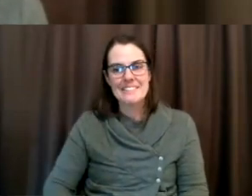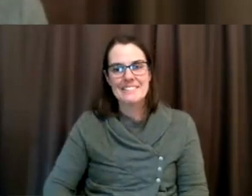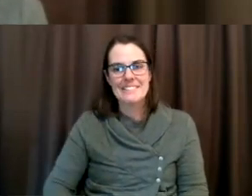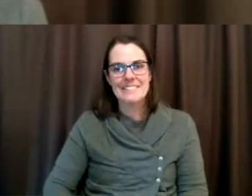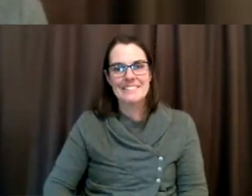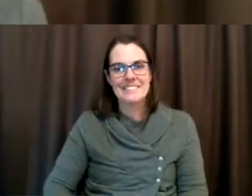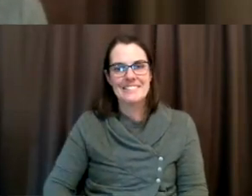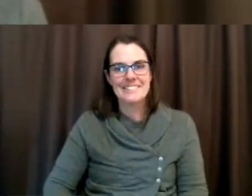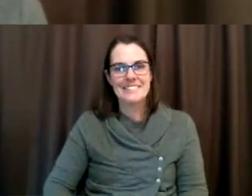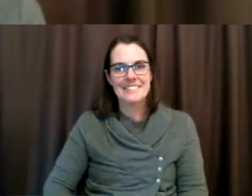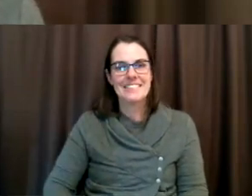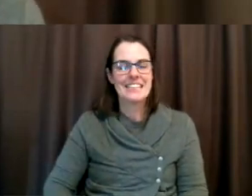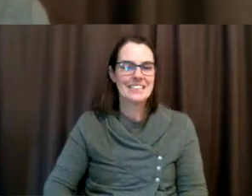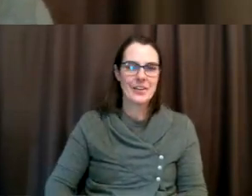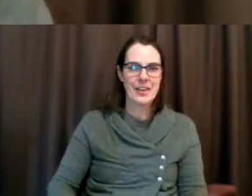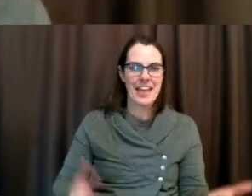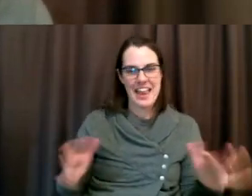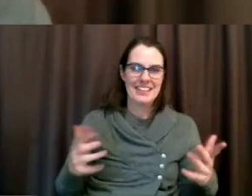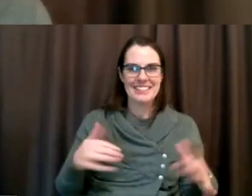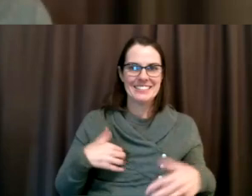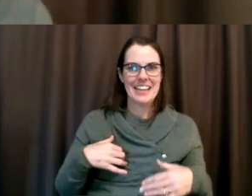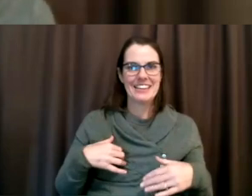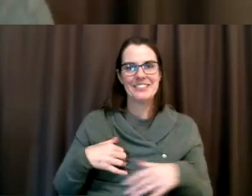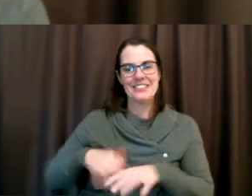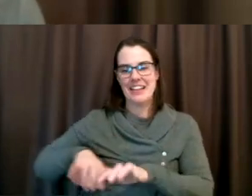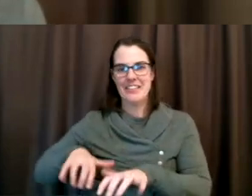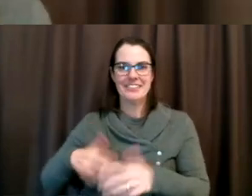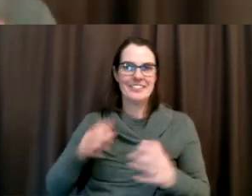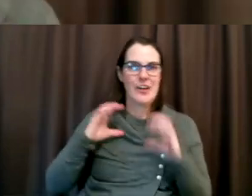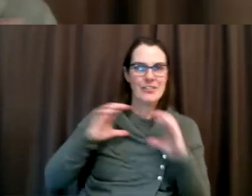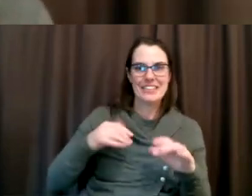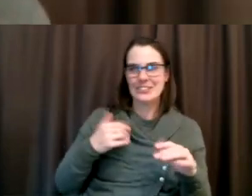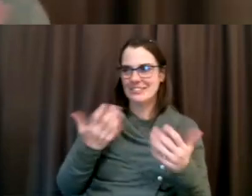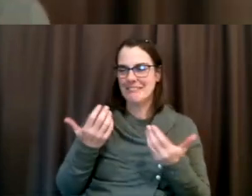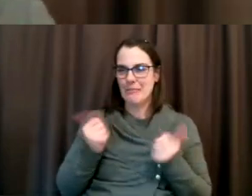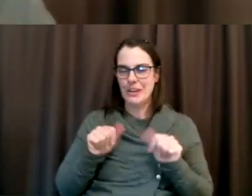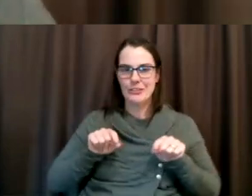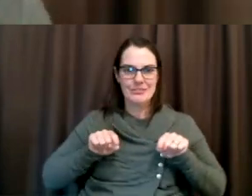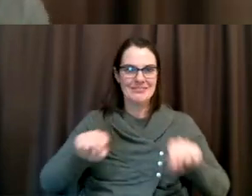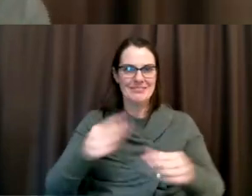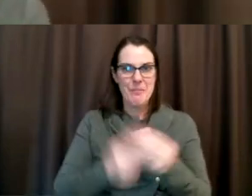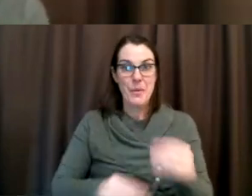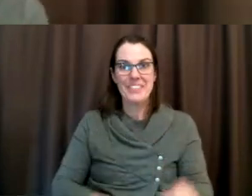Having dueling conversations in the chat and the Q&A right now, so trying to track both of those.